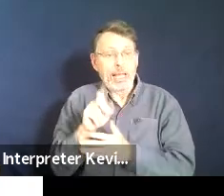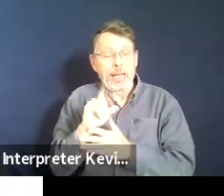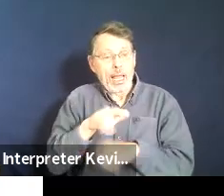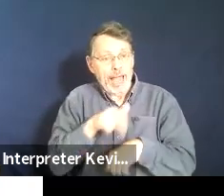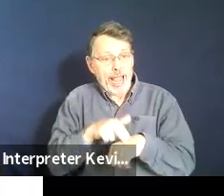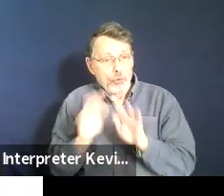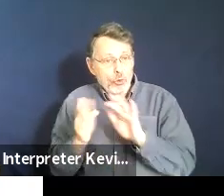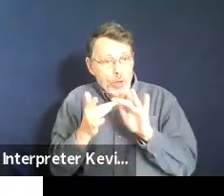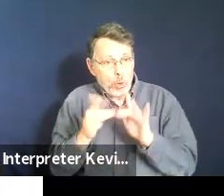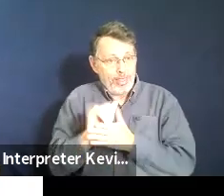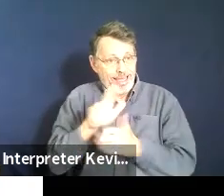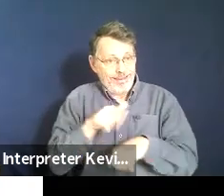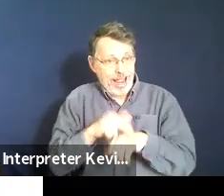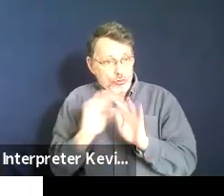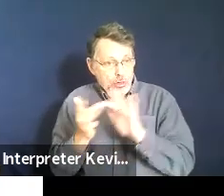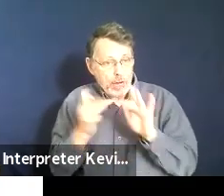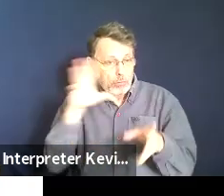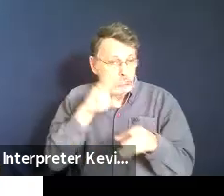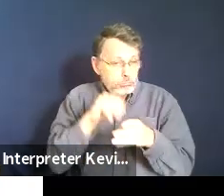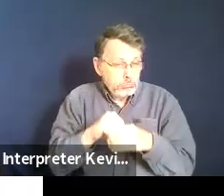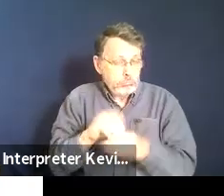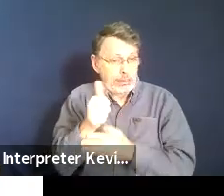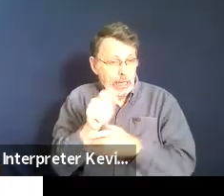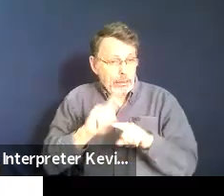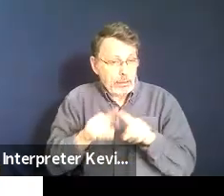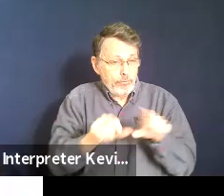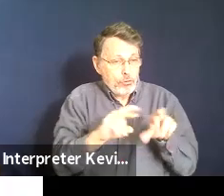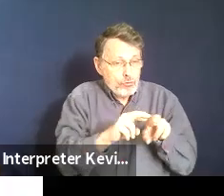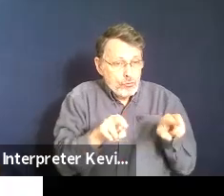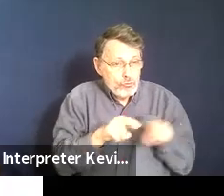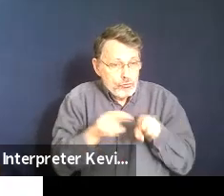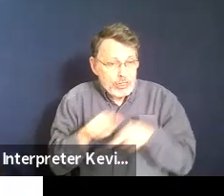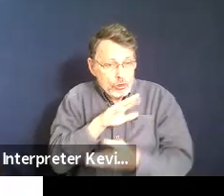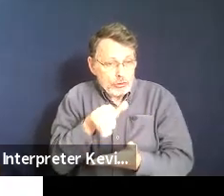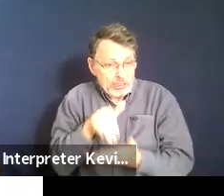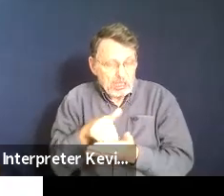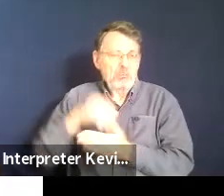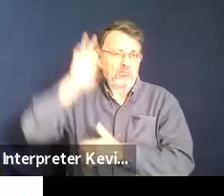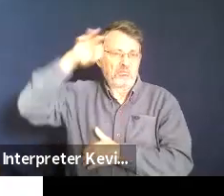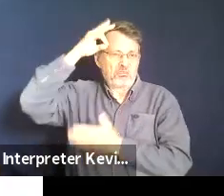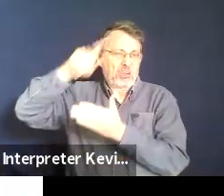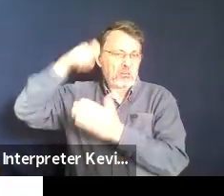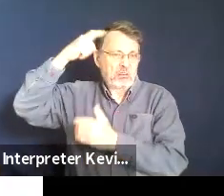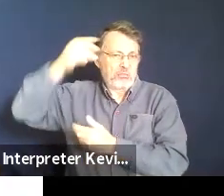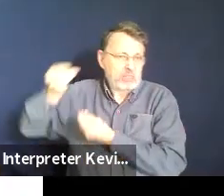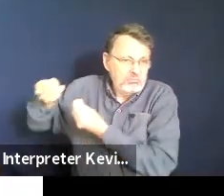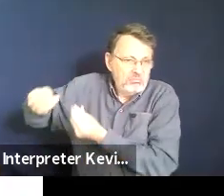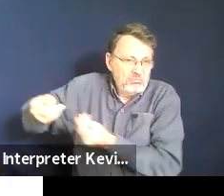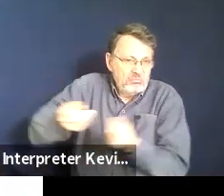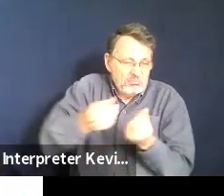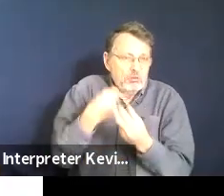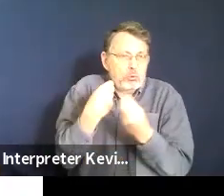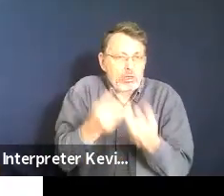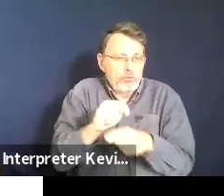ADA National Network is made up of 10 regional centers that are federally funded to provide training, technical